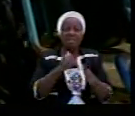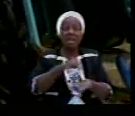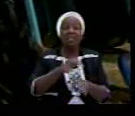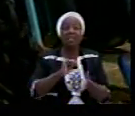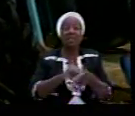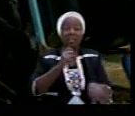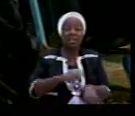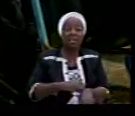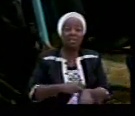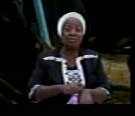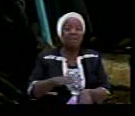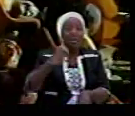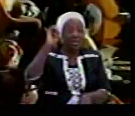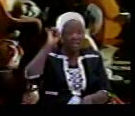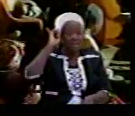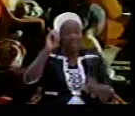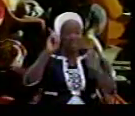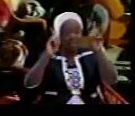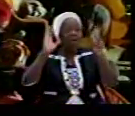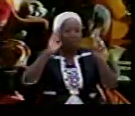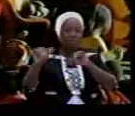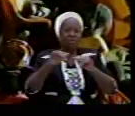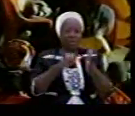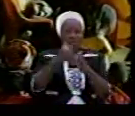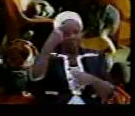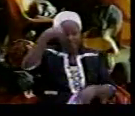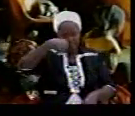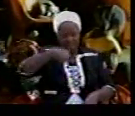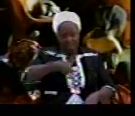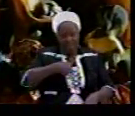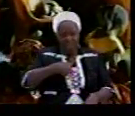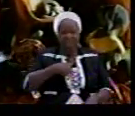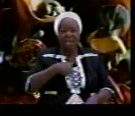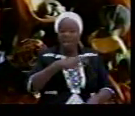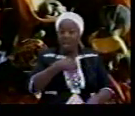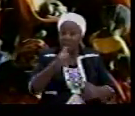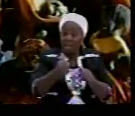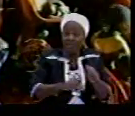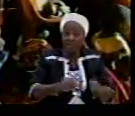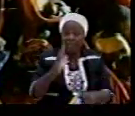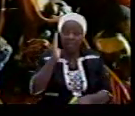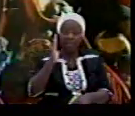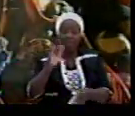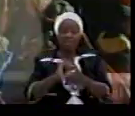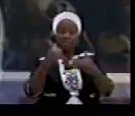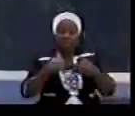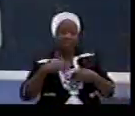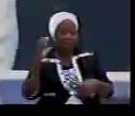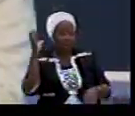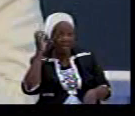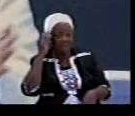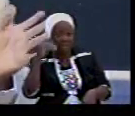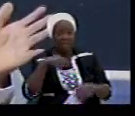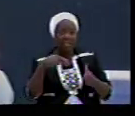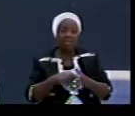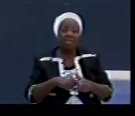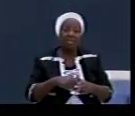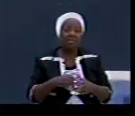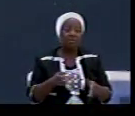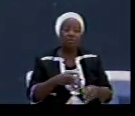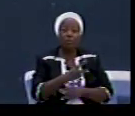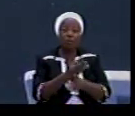will do it for me. And every testimony you have heard as this global